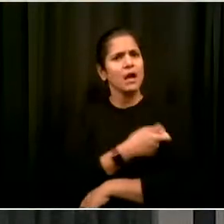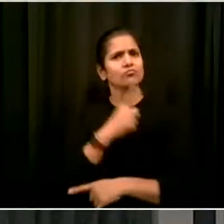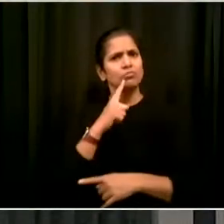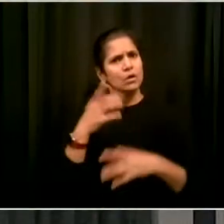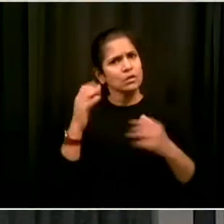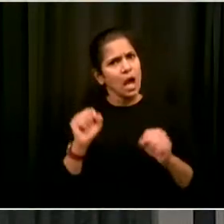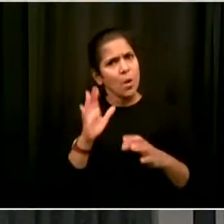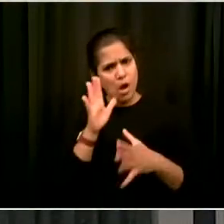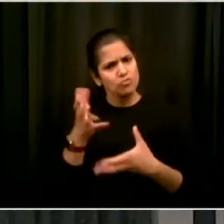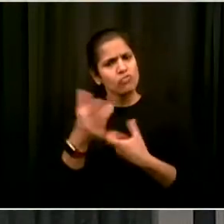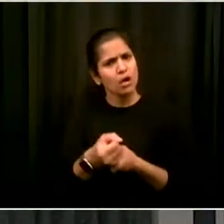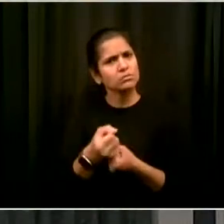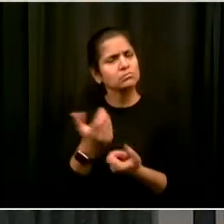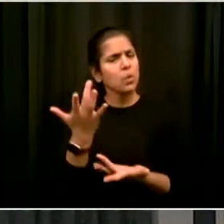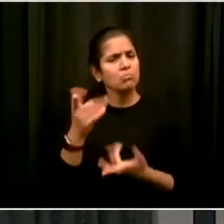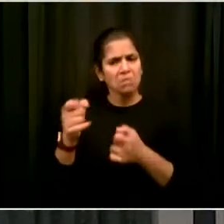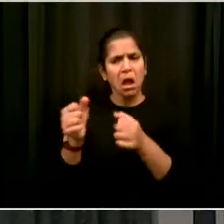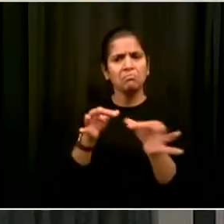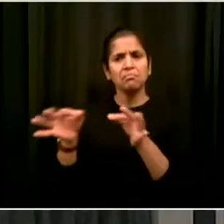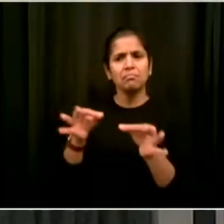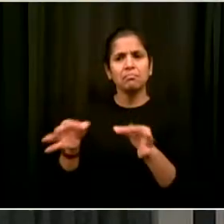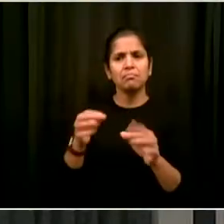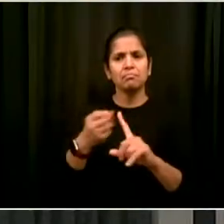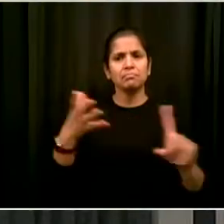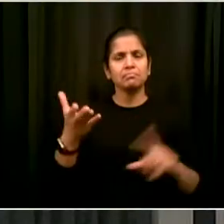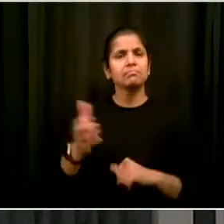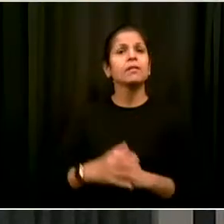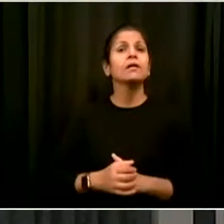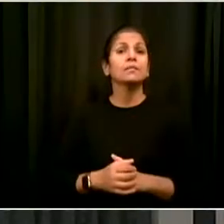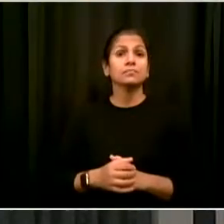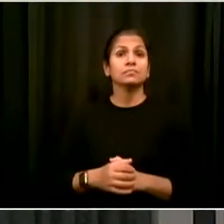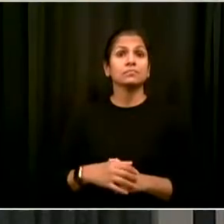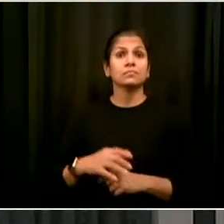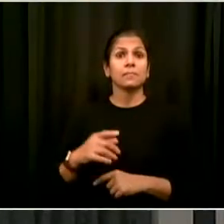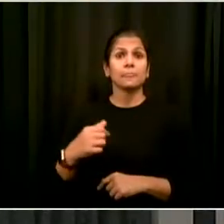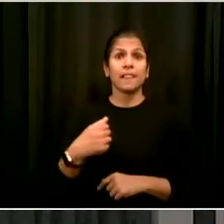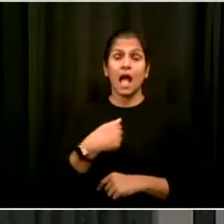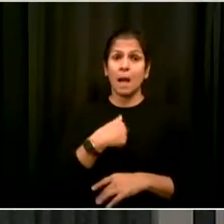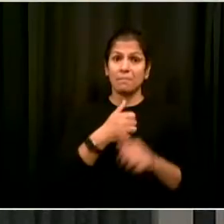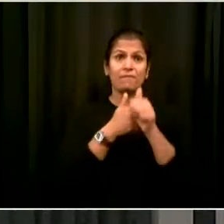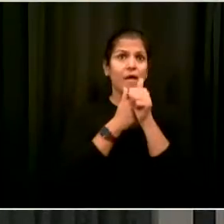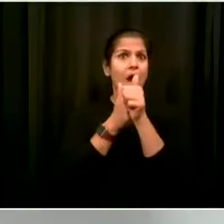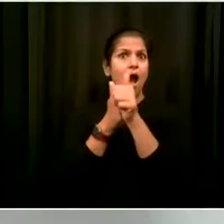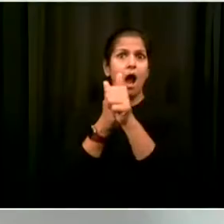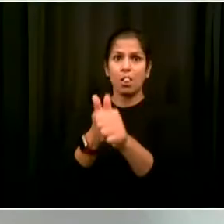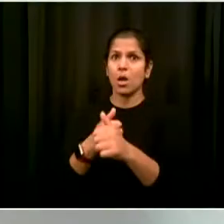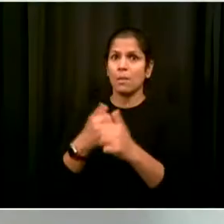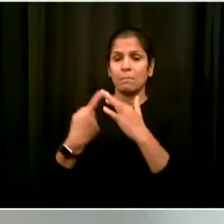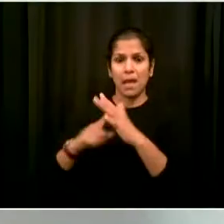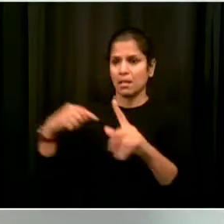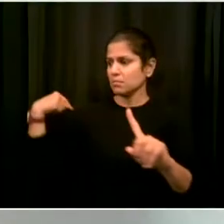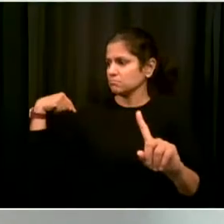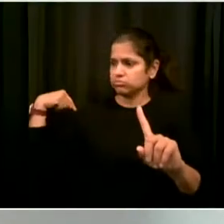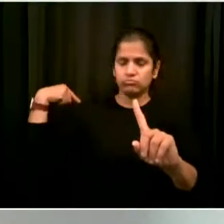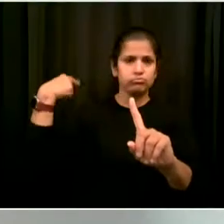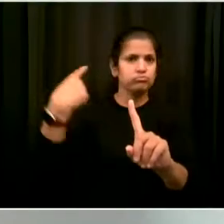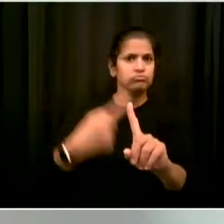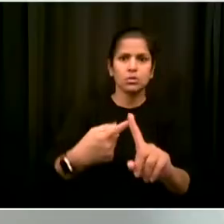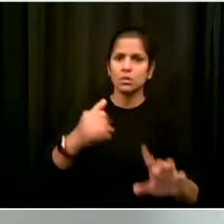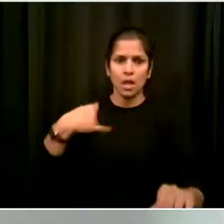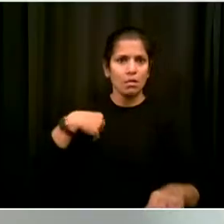Yeah, I've been following the information from FDA and discussing extensively with my colleagues, both here in the United States and around the